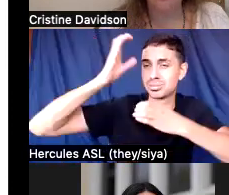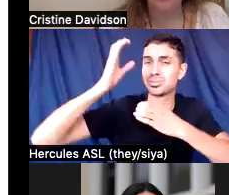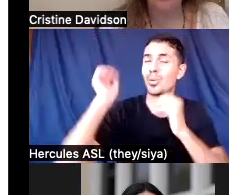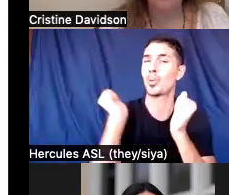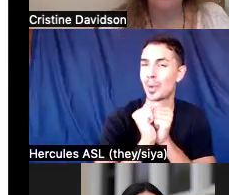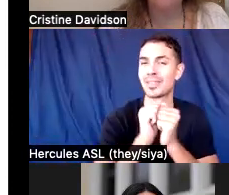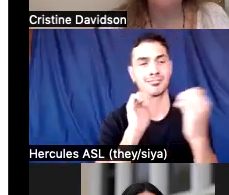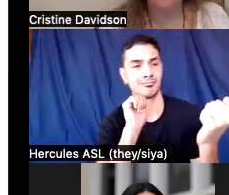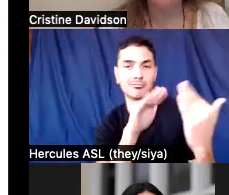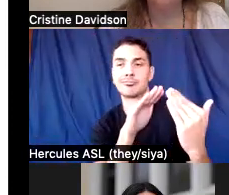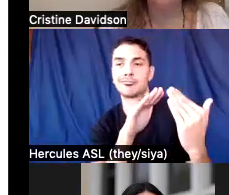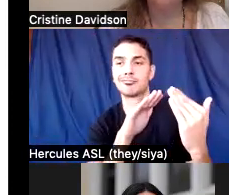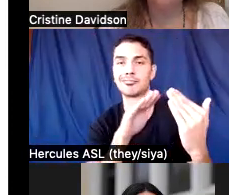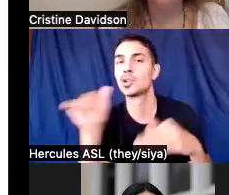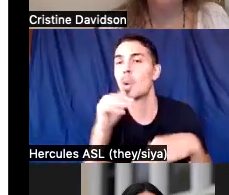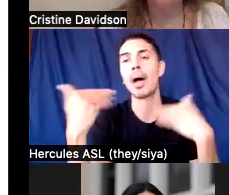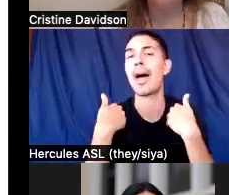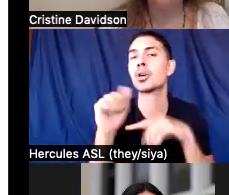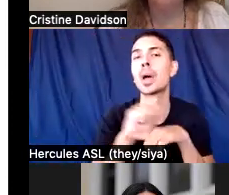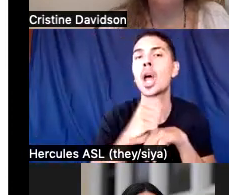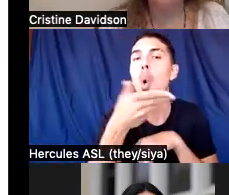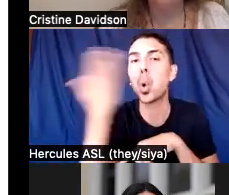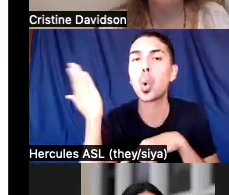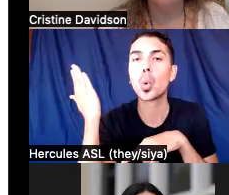Yeah. Yeah.